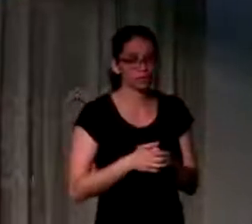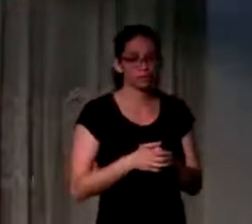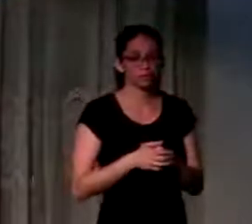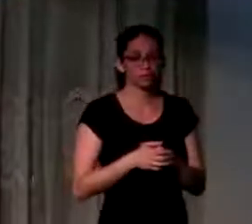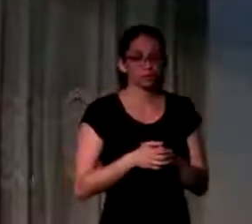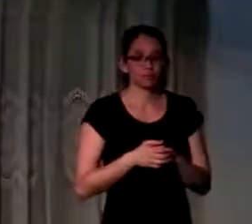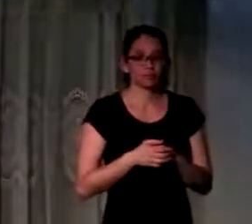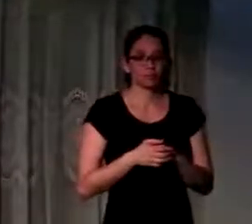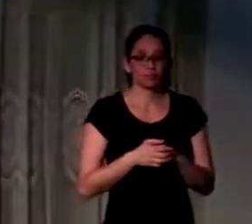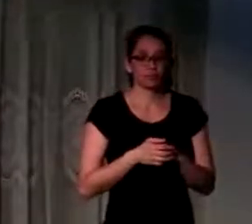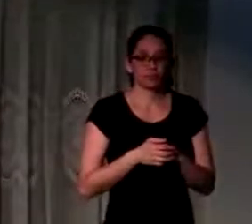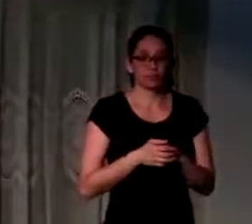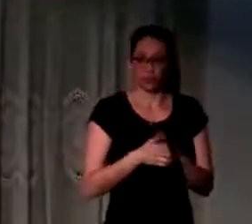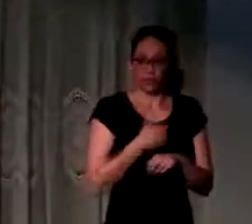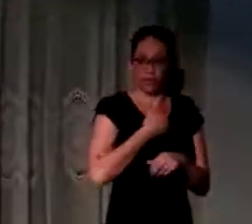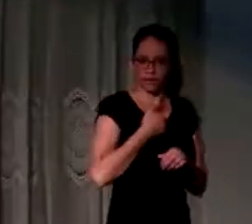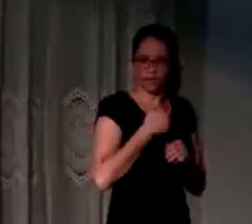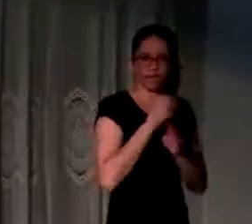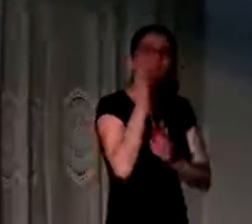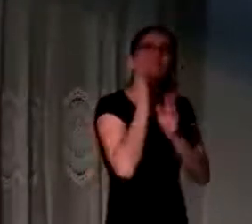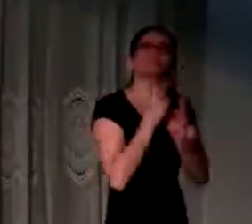Now, I remember when I heard this.